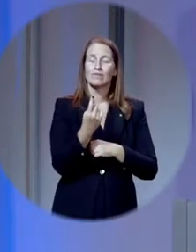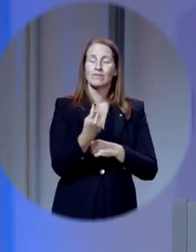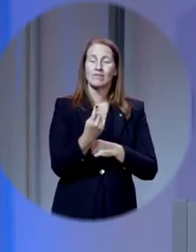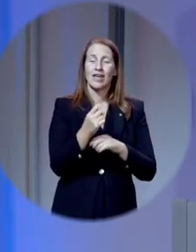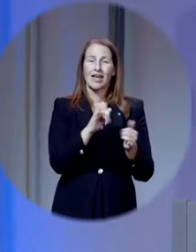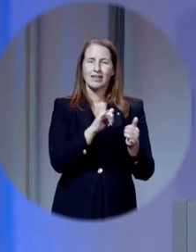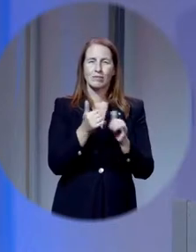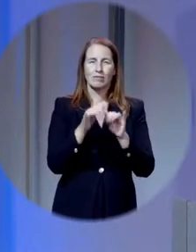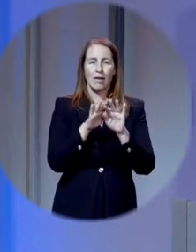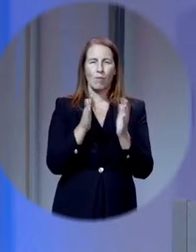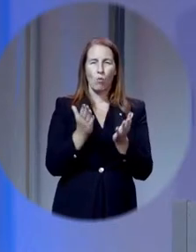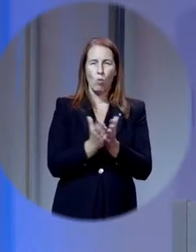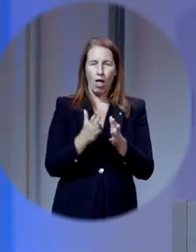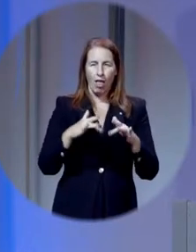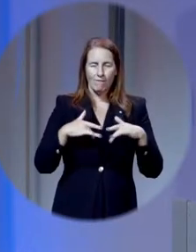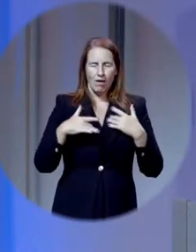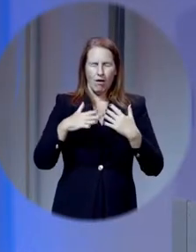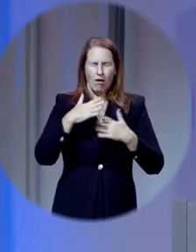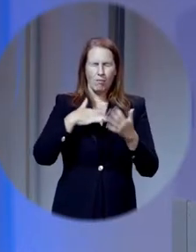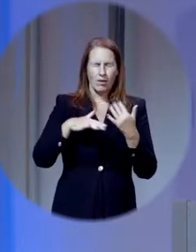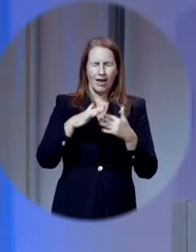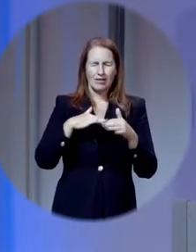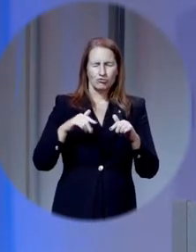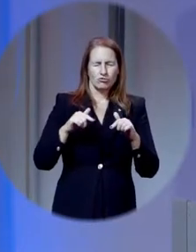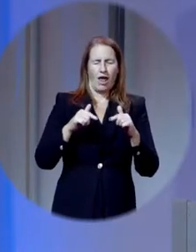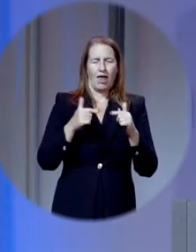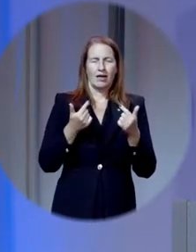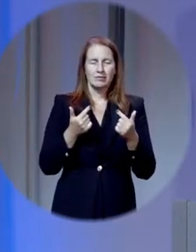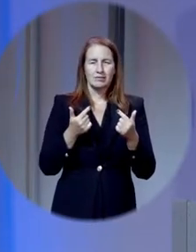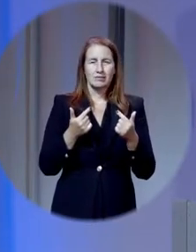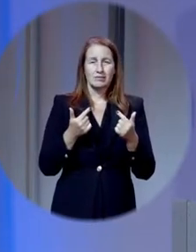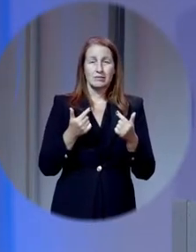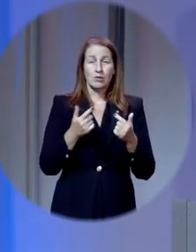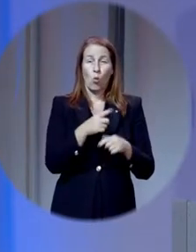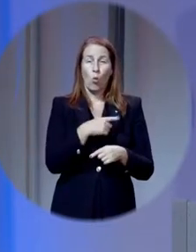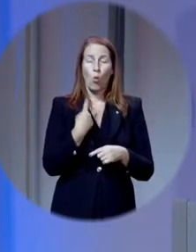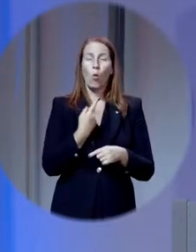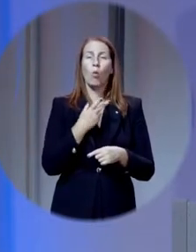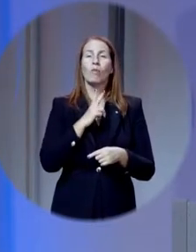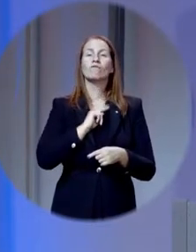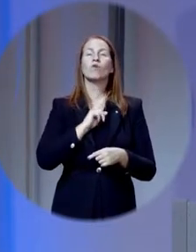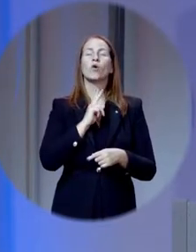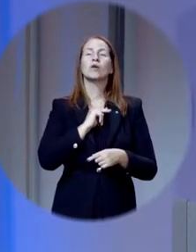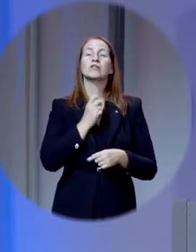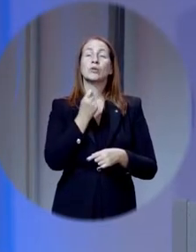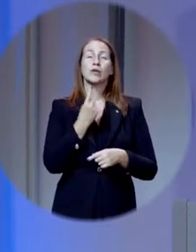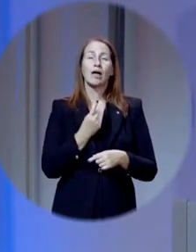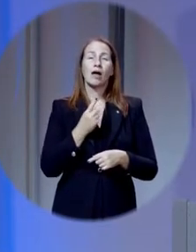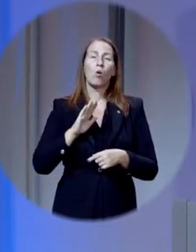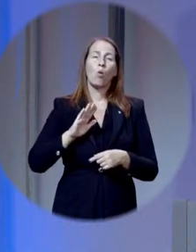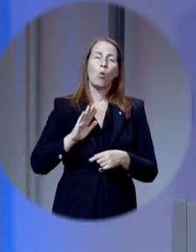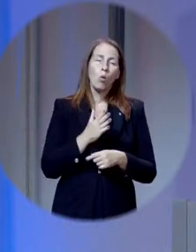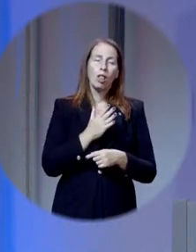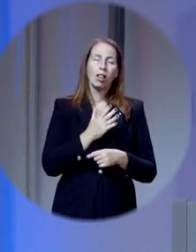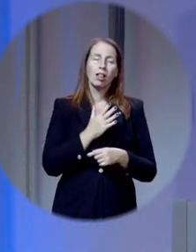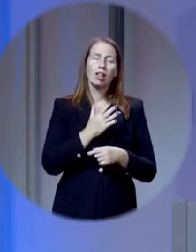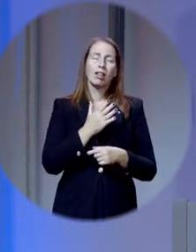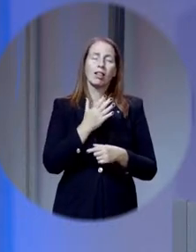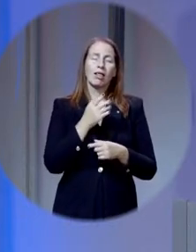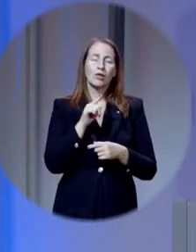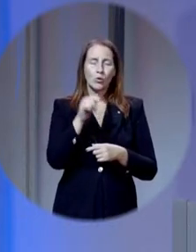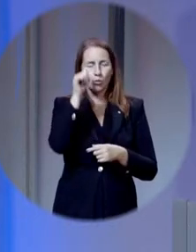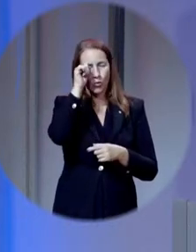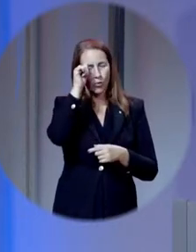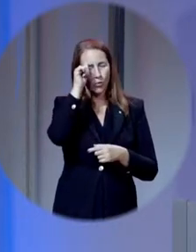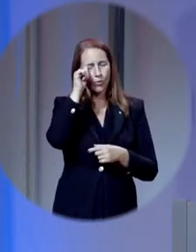feels complicated and very challenging. We all have our own unique voice, all of us, and only you can know it and believe in